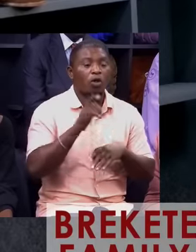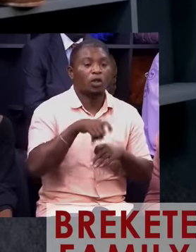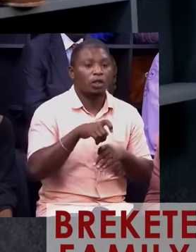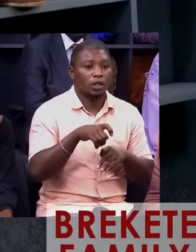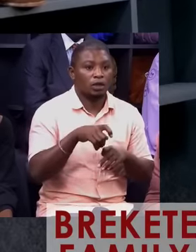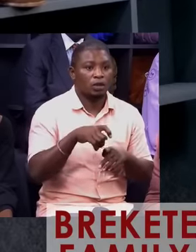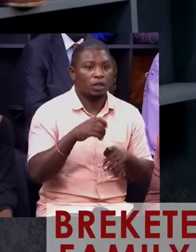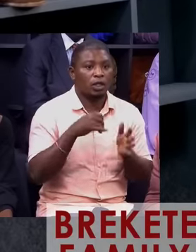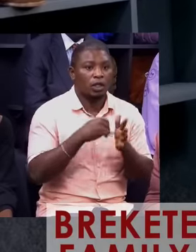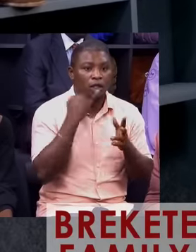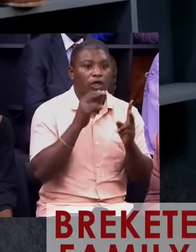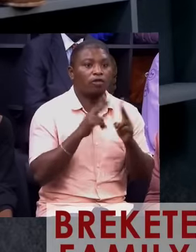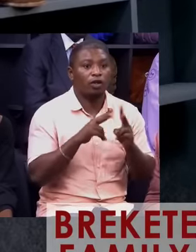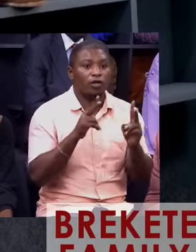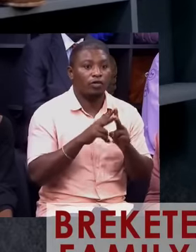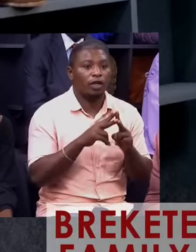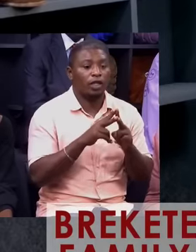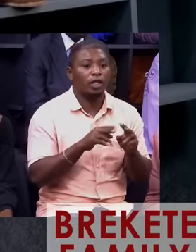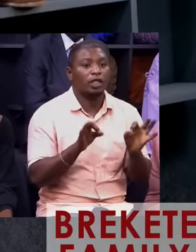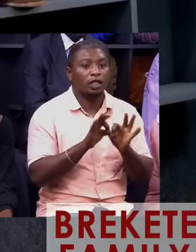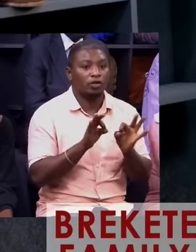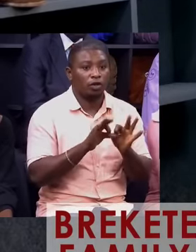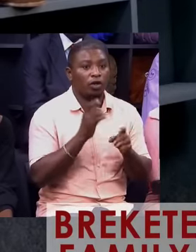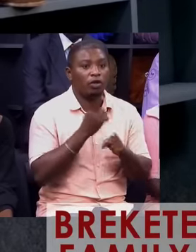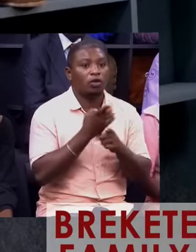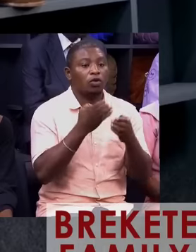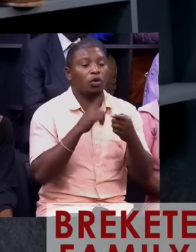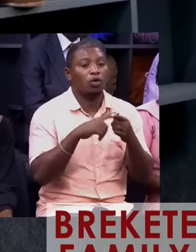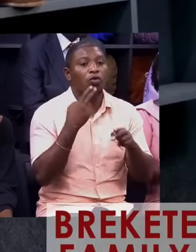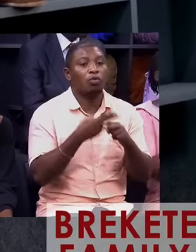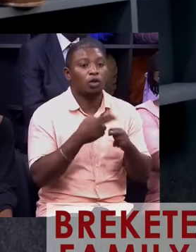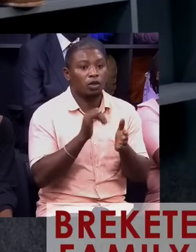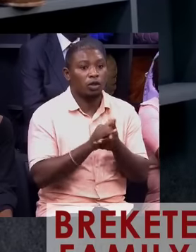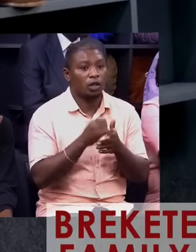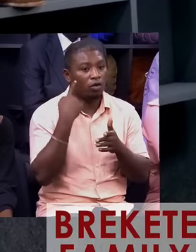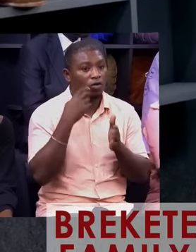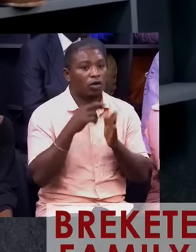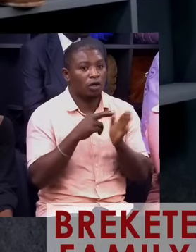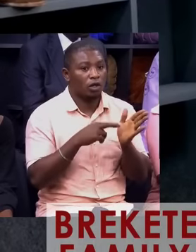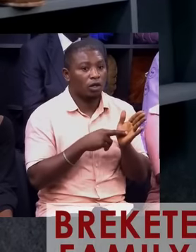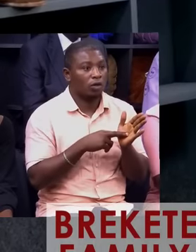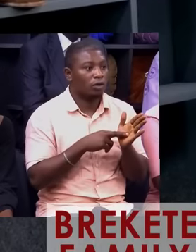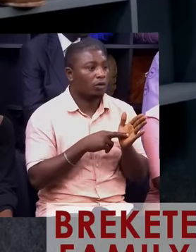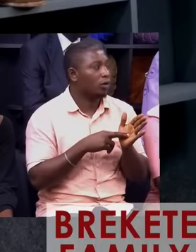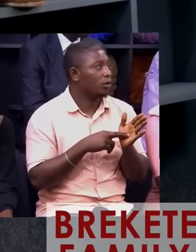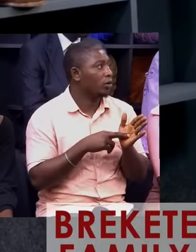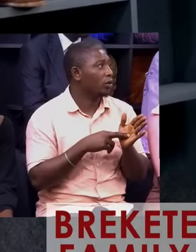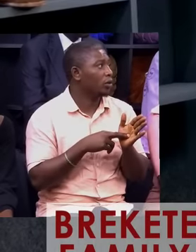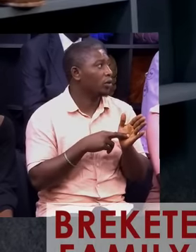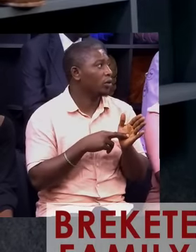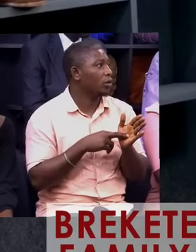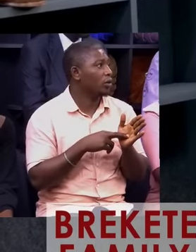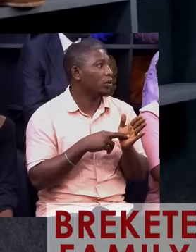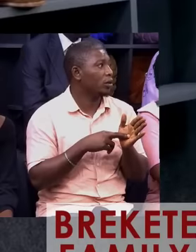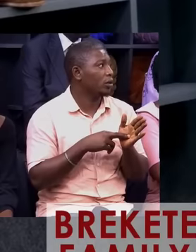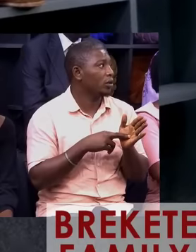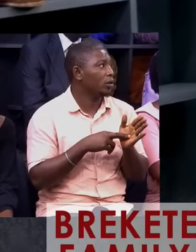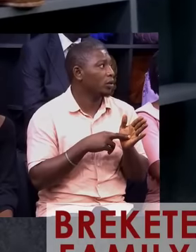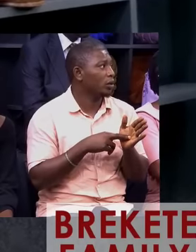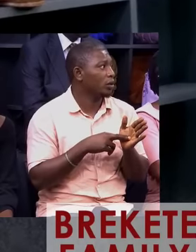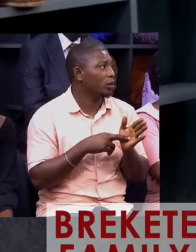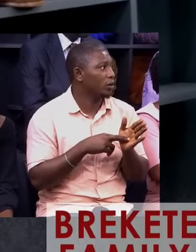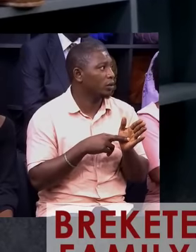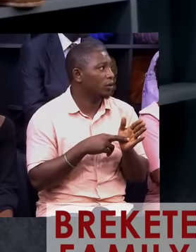very it is very very significant and so I just wanted to mention that for the record purposes thank thank you good the